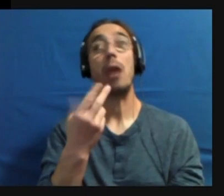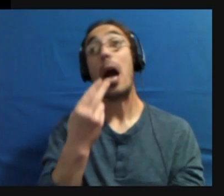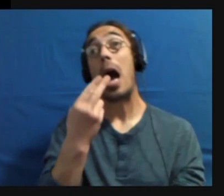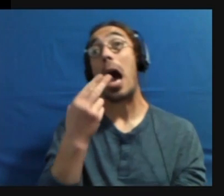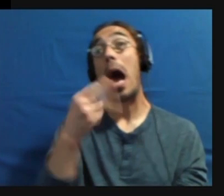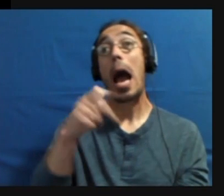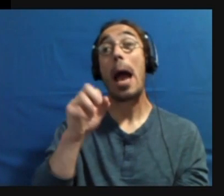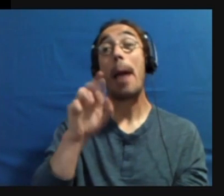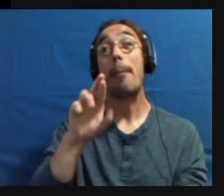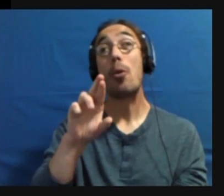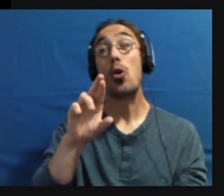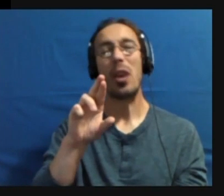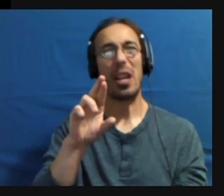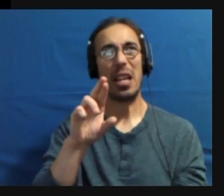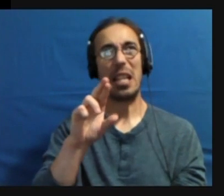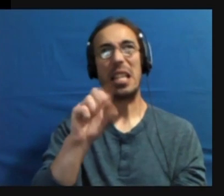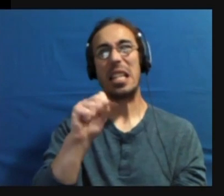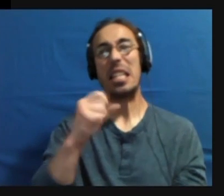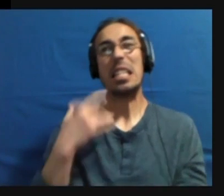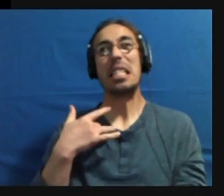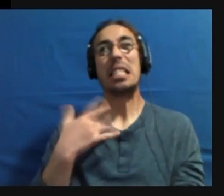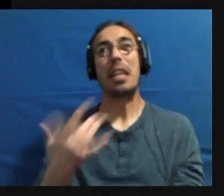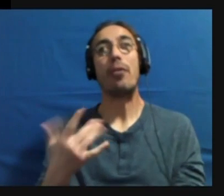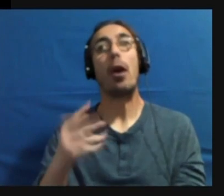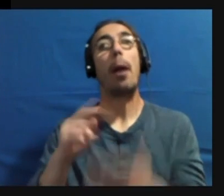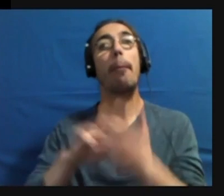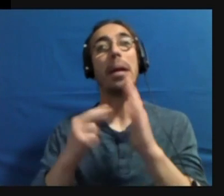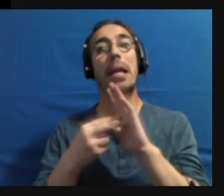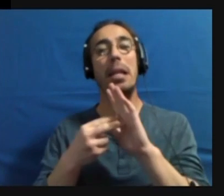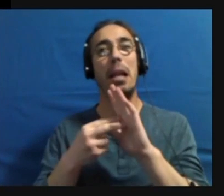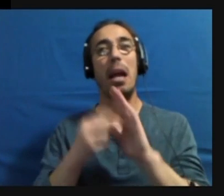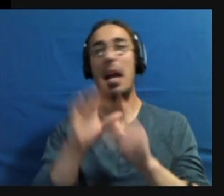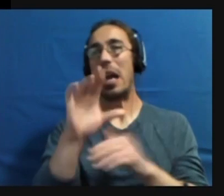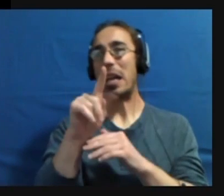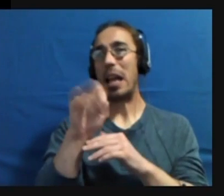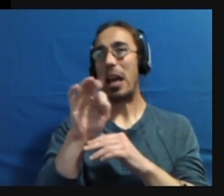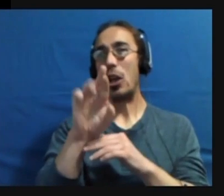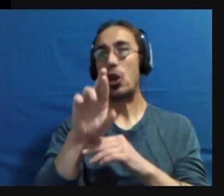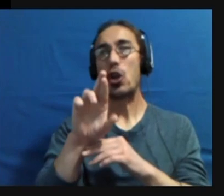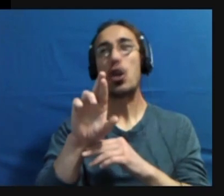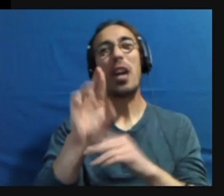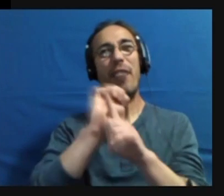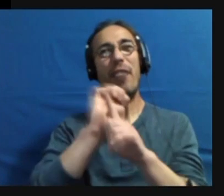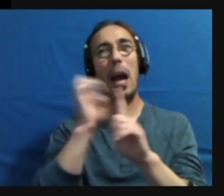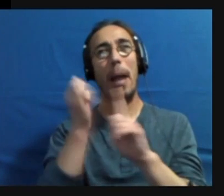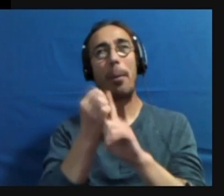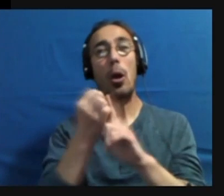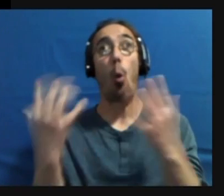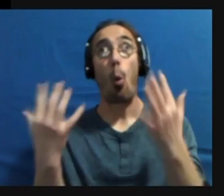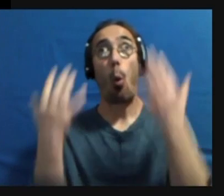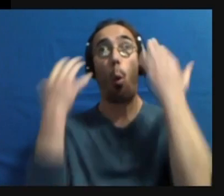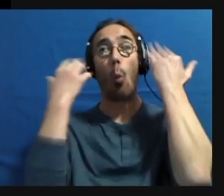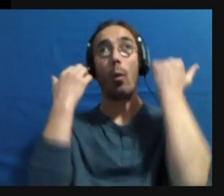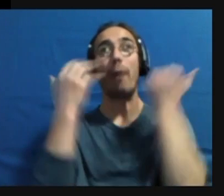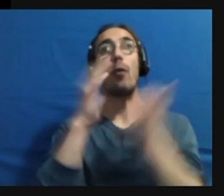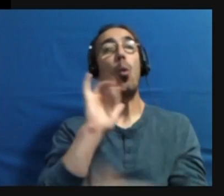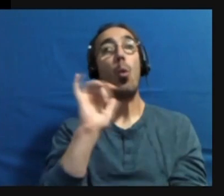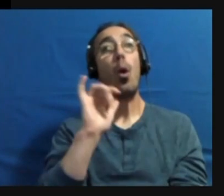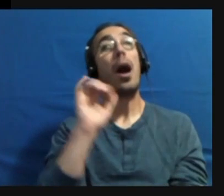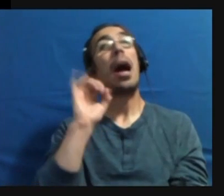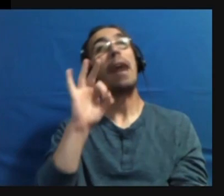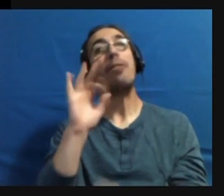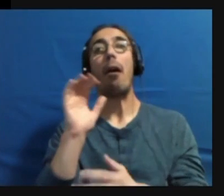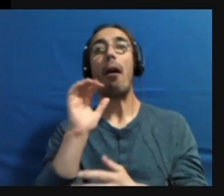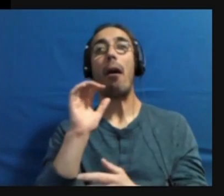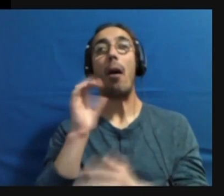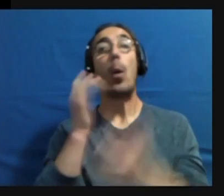hypersensitive to visual information, then a cluttered environment might be overwhelming. If we're understimulated by